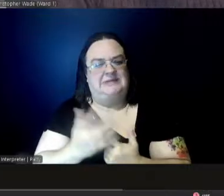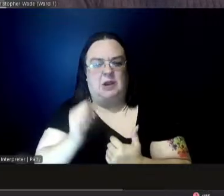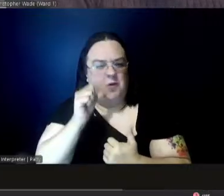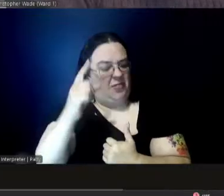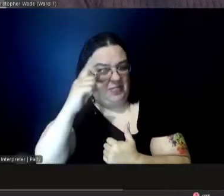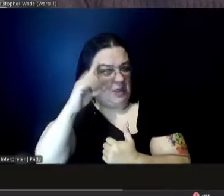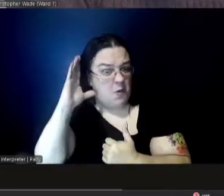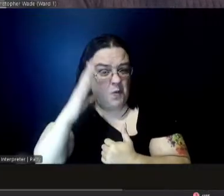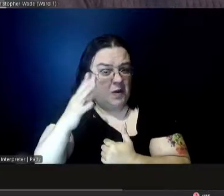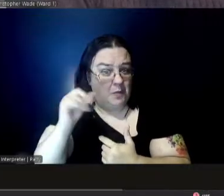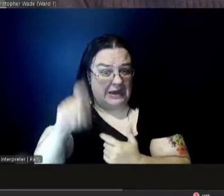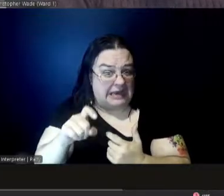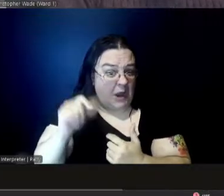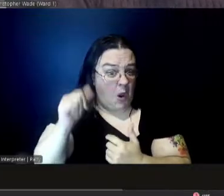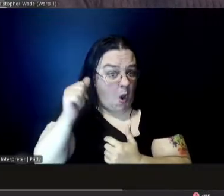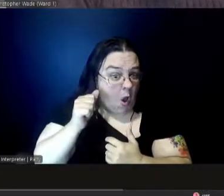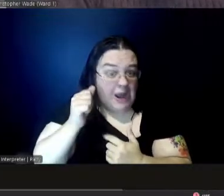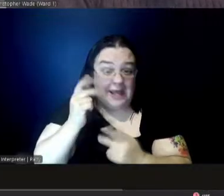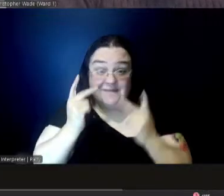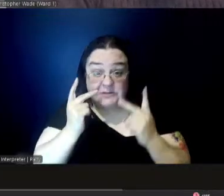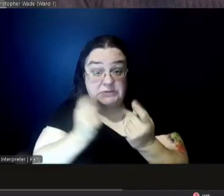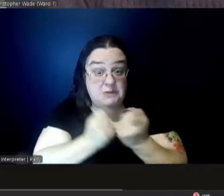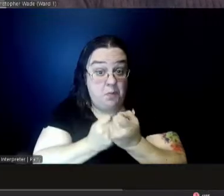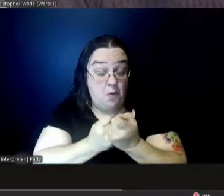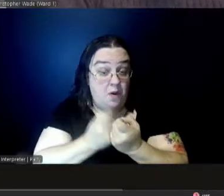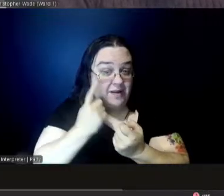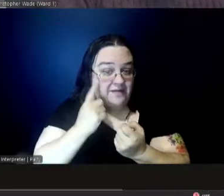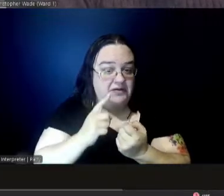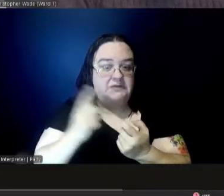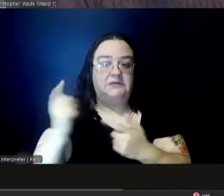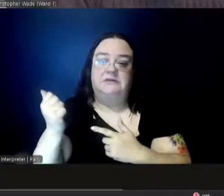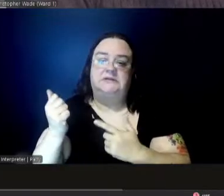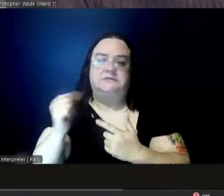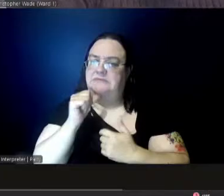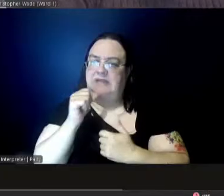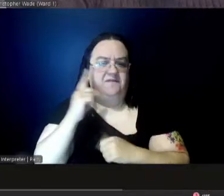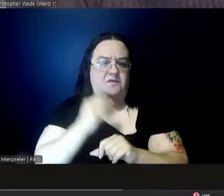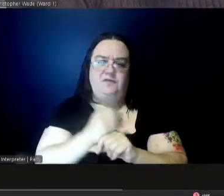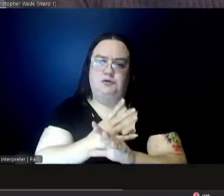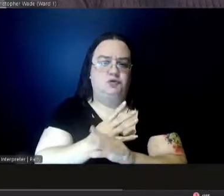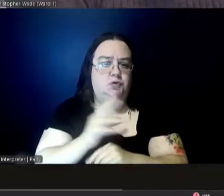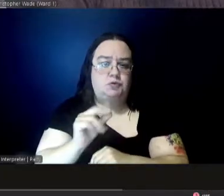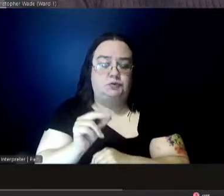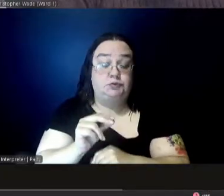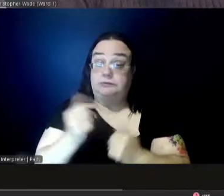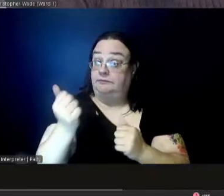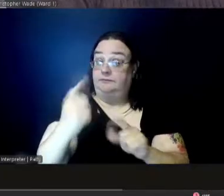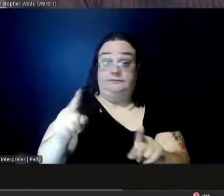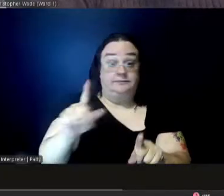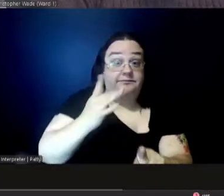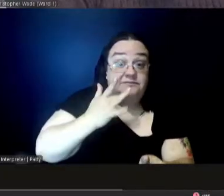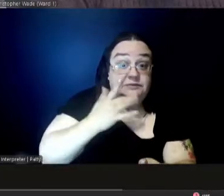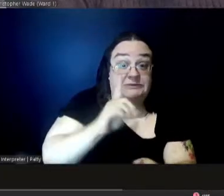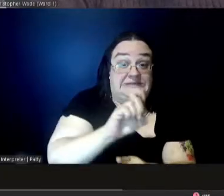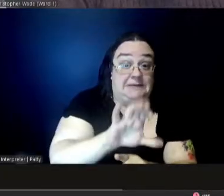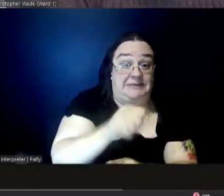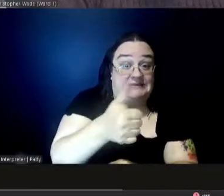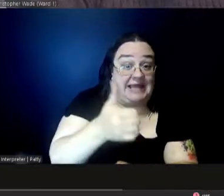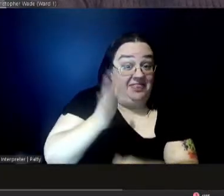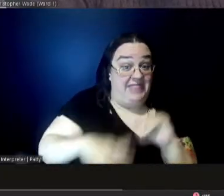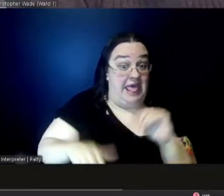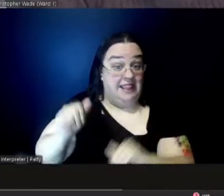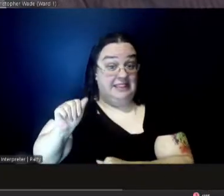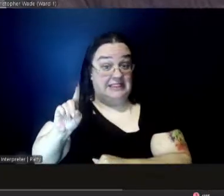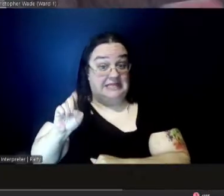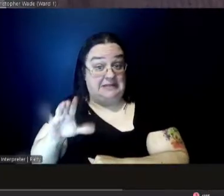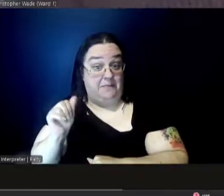need audio-visual support for a Not for Zoom meeting? virtual. Not for virtual. Does anyone prefer the 10th over the 18th? Devon can do